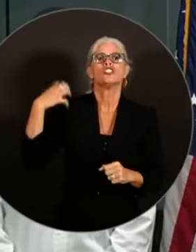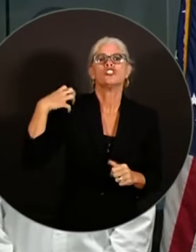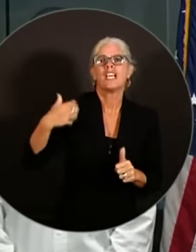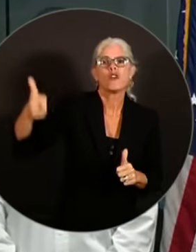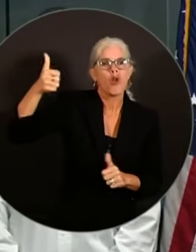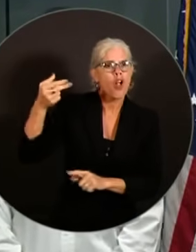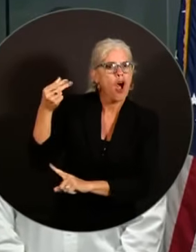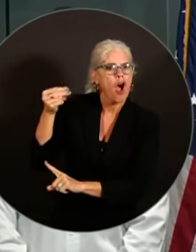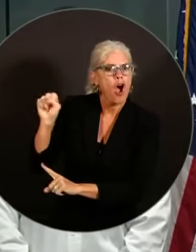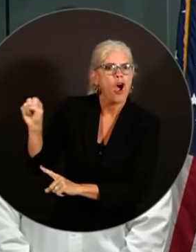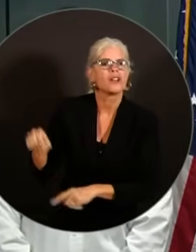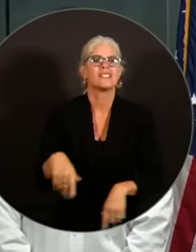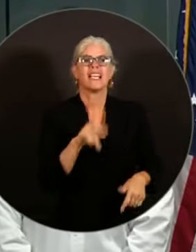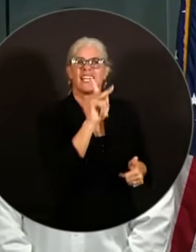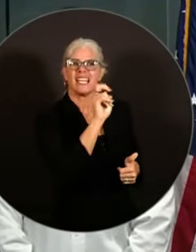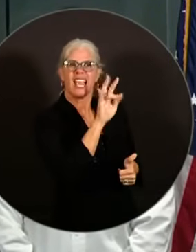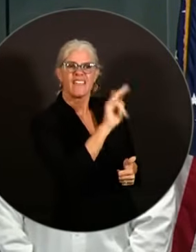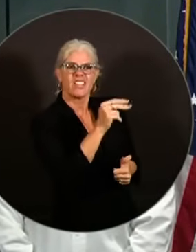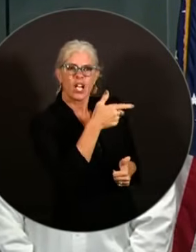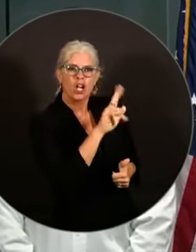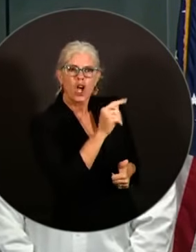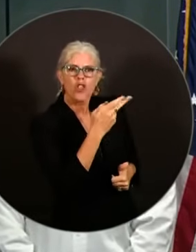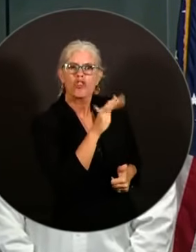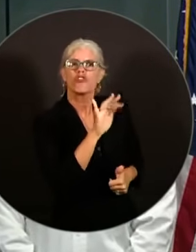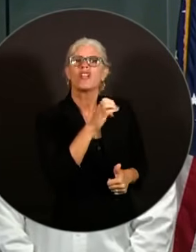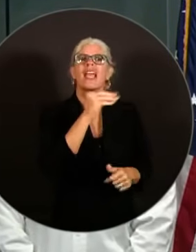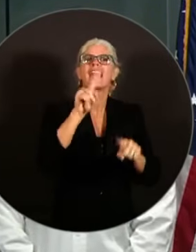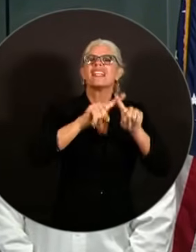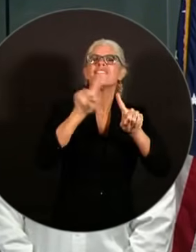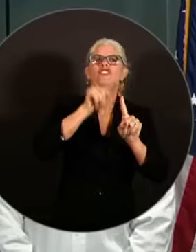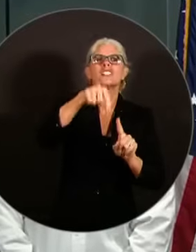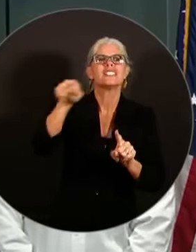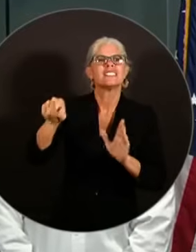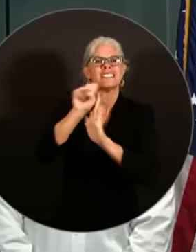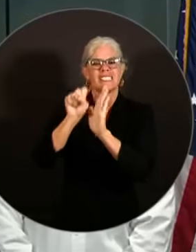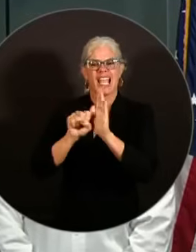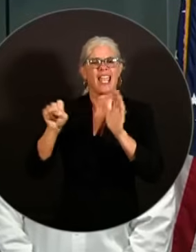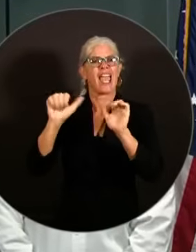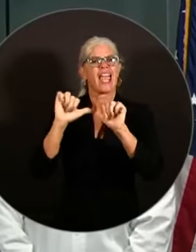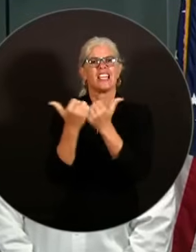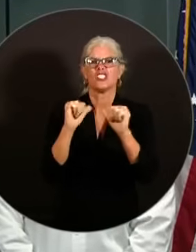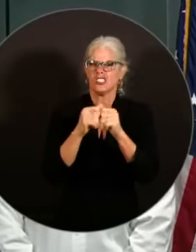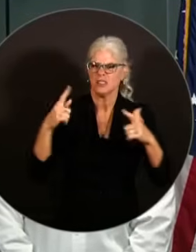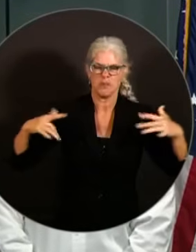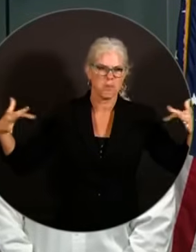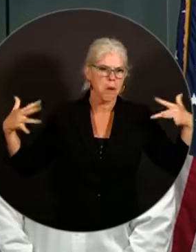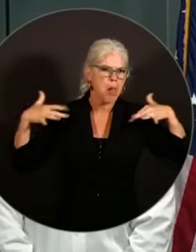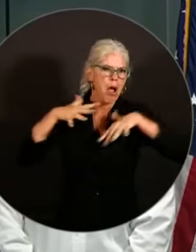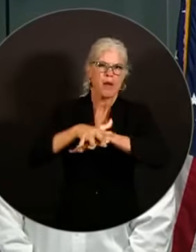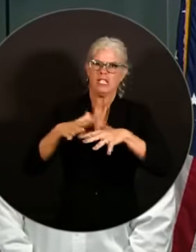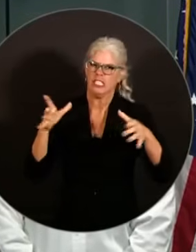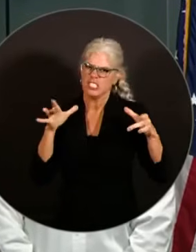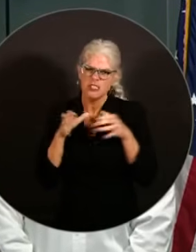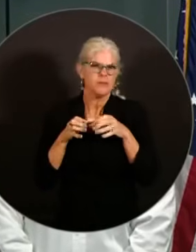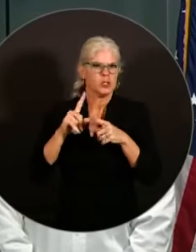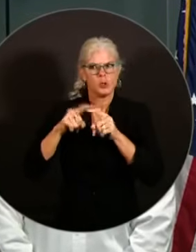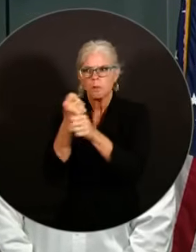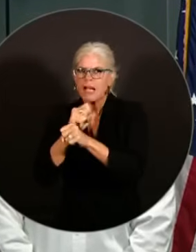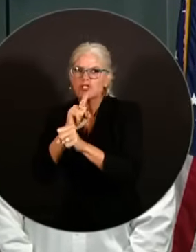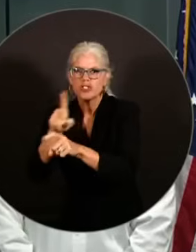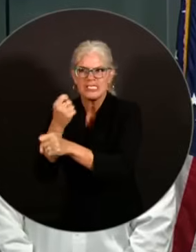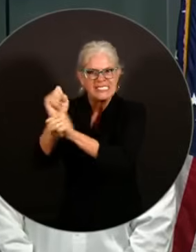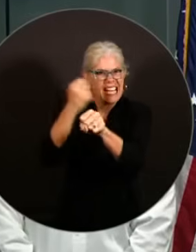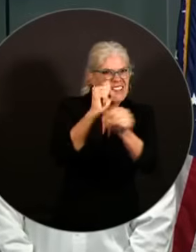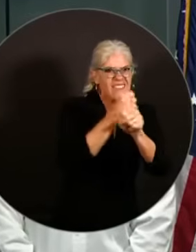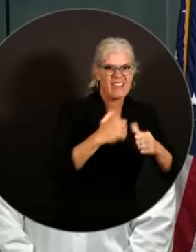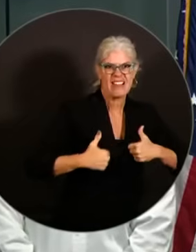of his state agencies, personnel moving rapidly in order to save lives, rescue our citizens, and